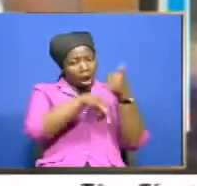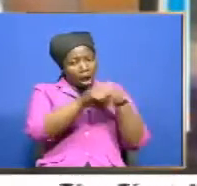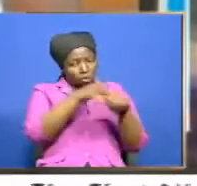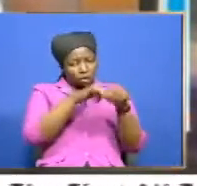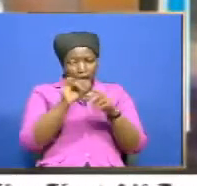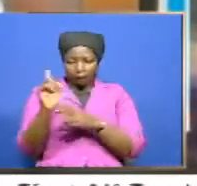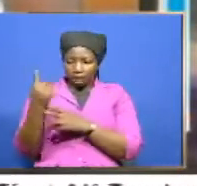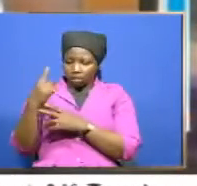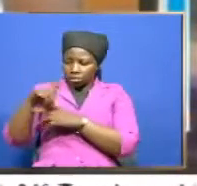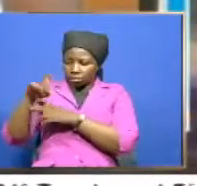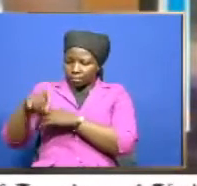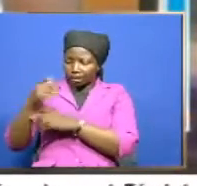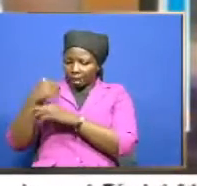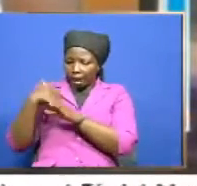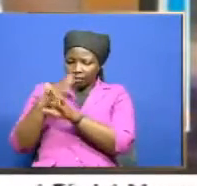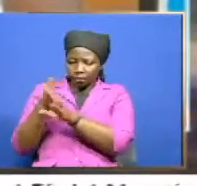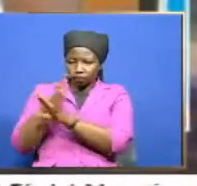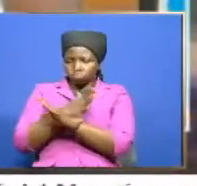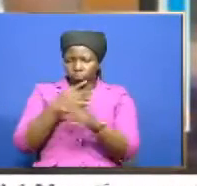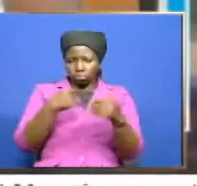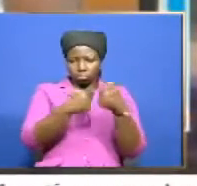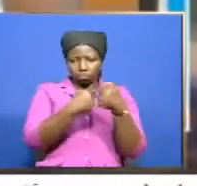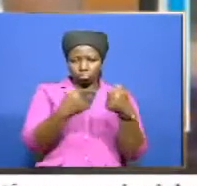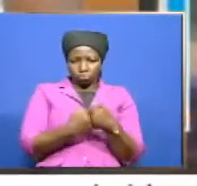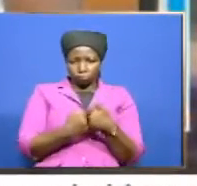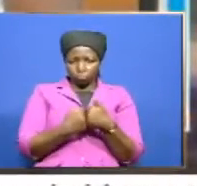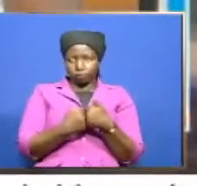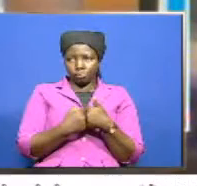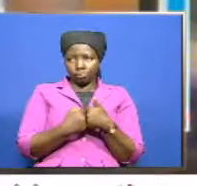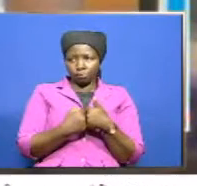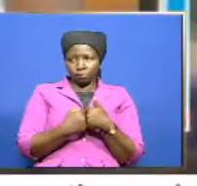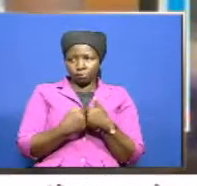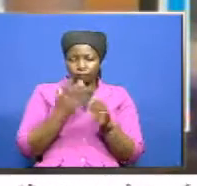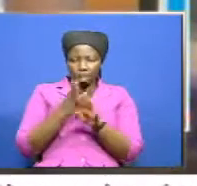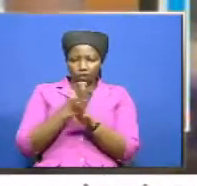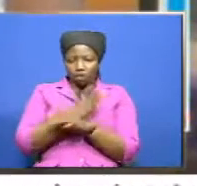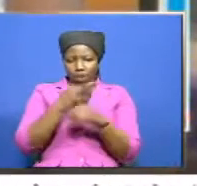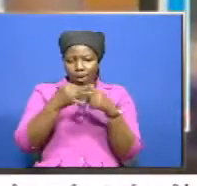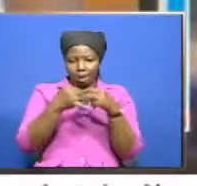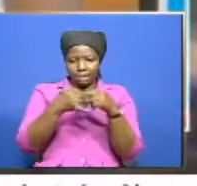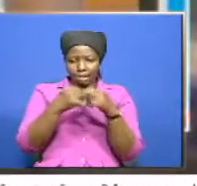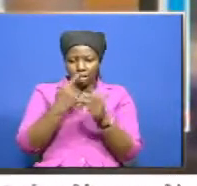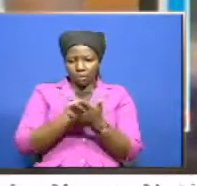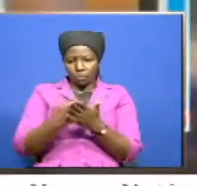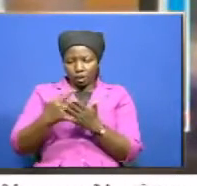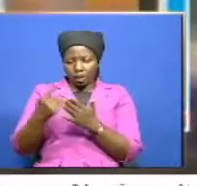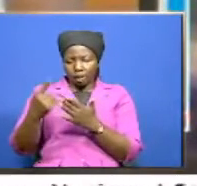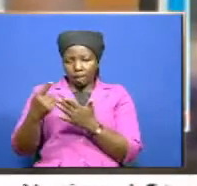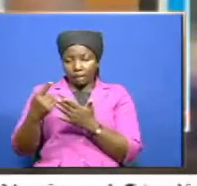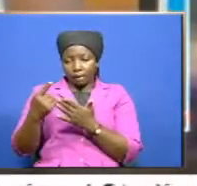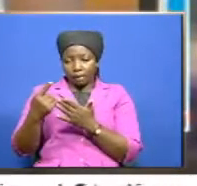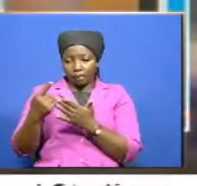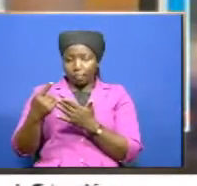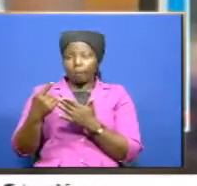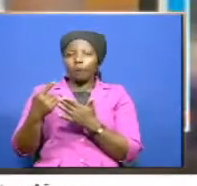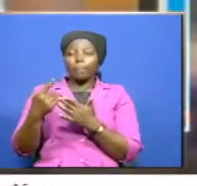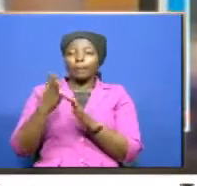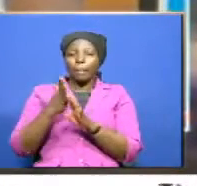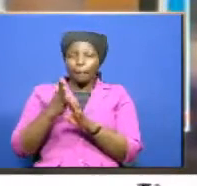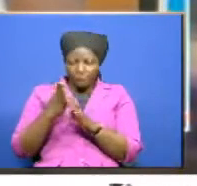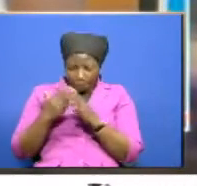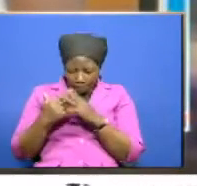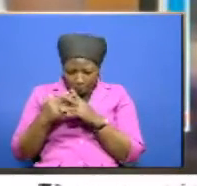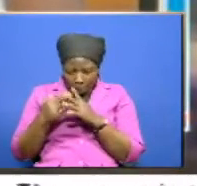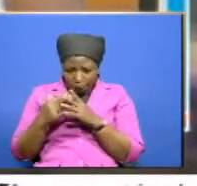First of all, you need a pre-season that obviously lasts not less than 8 weeks before you start going into your match fitness